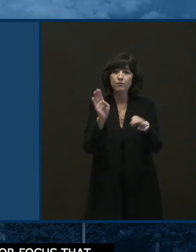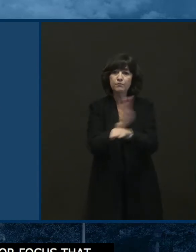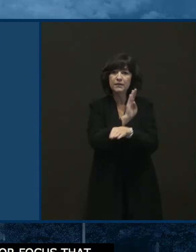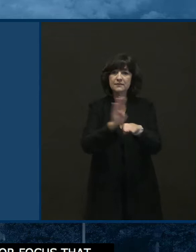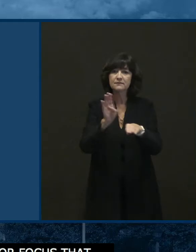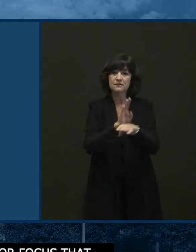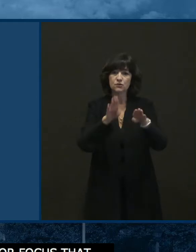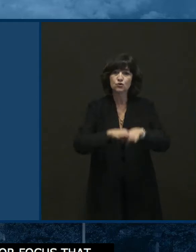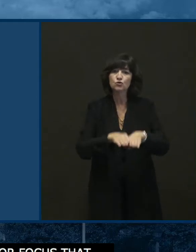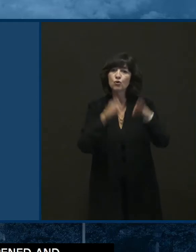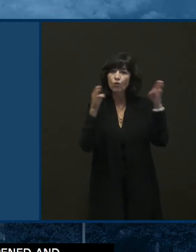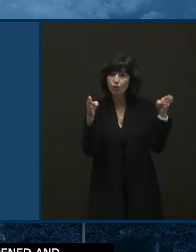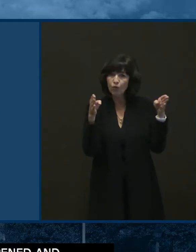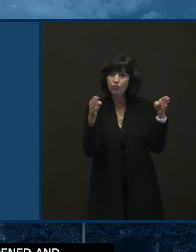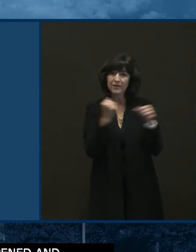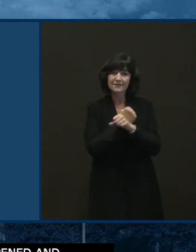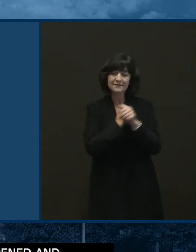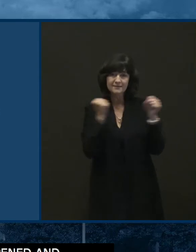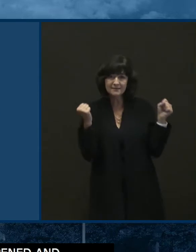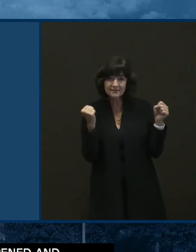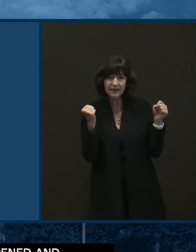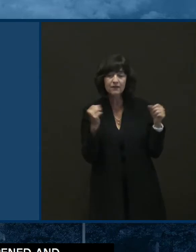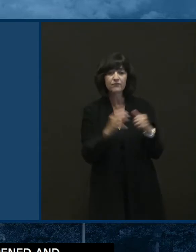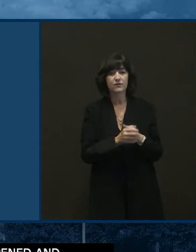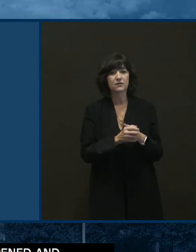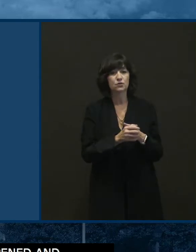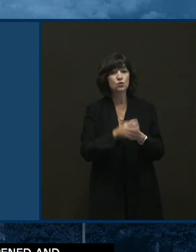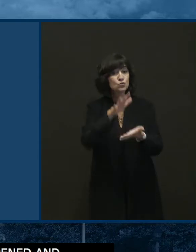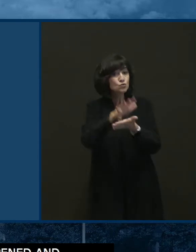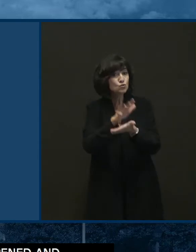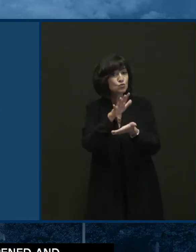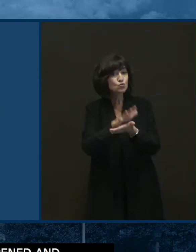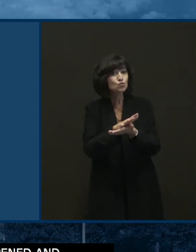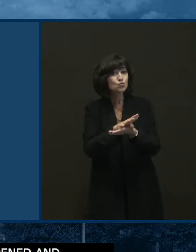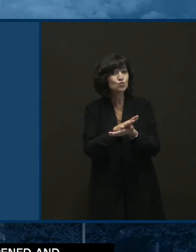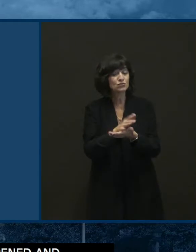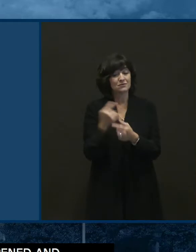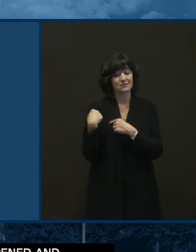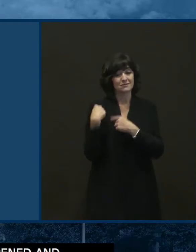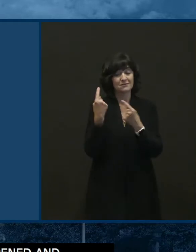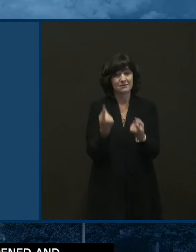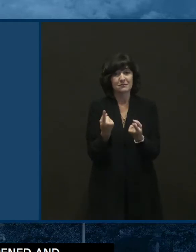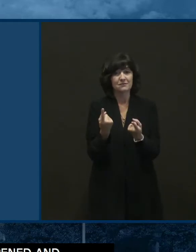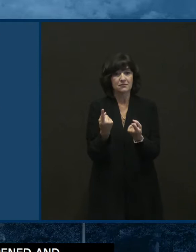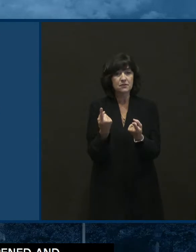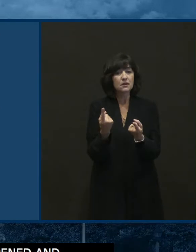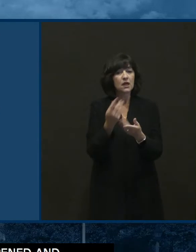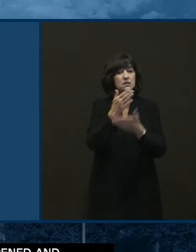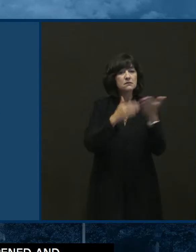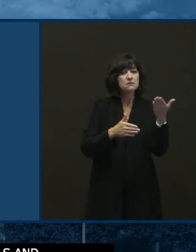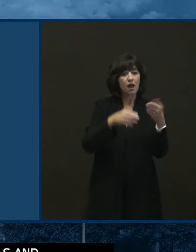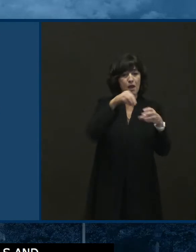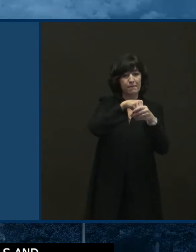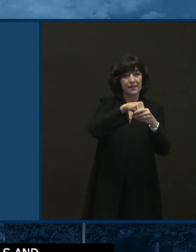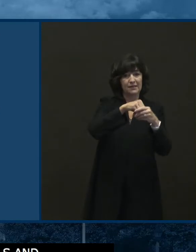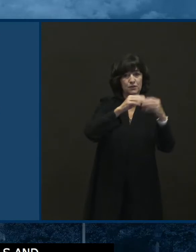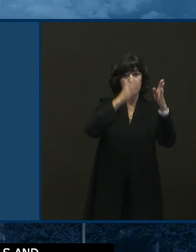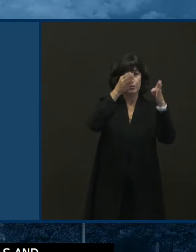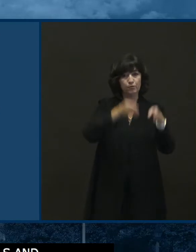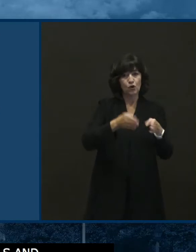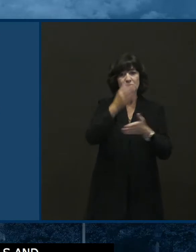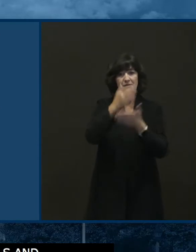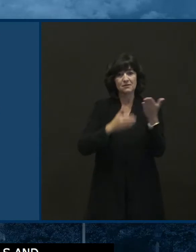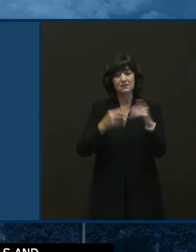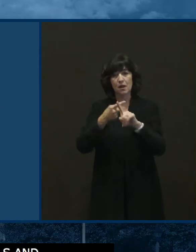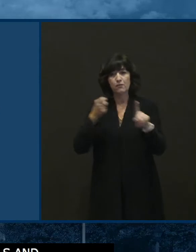can safely reopen schools more than just the hybrid model. We're not there yet, but all the school districts, superintendents and